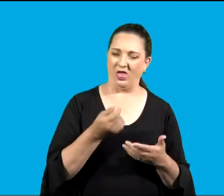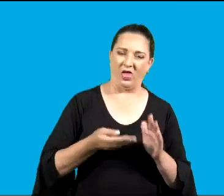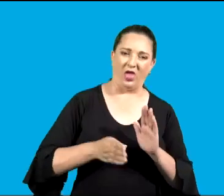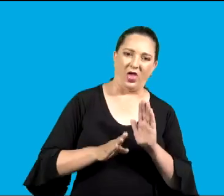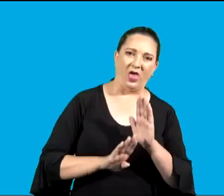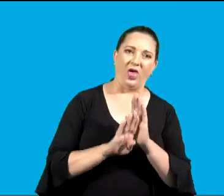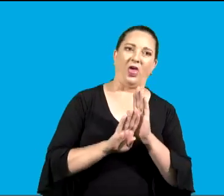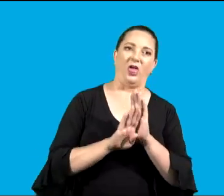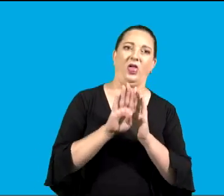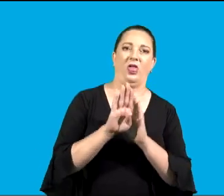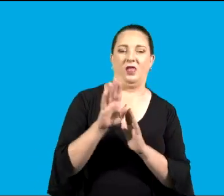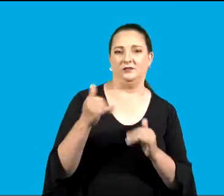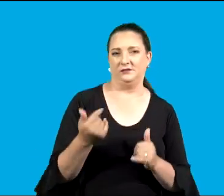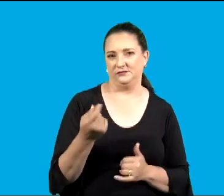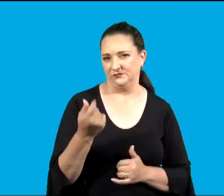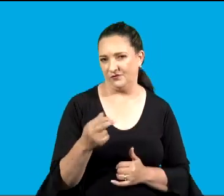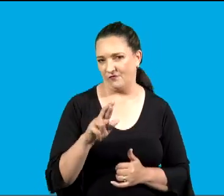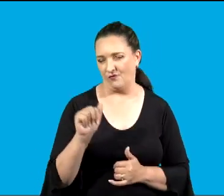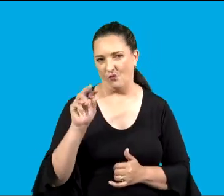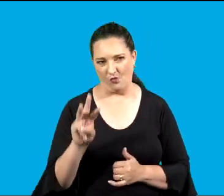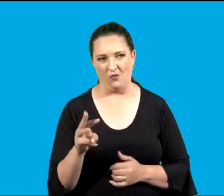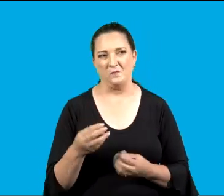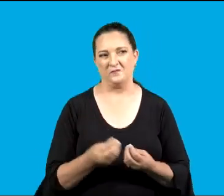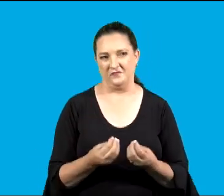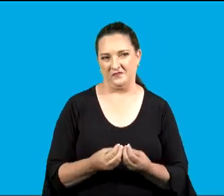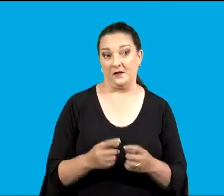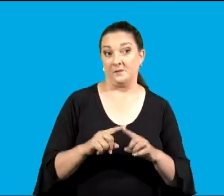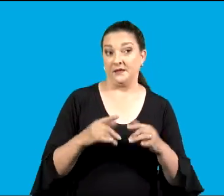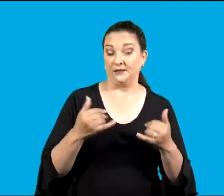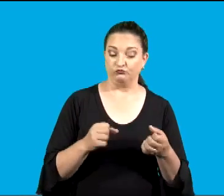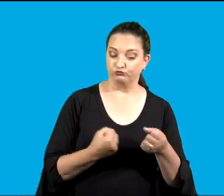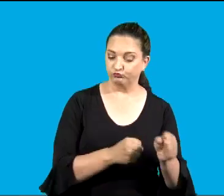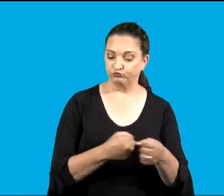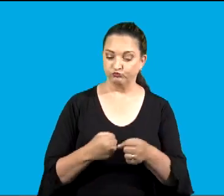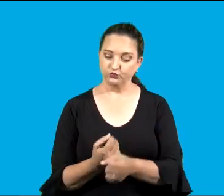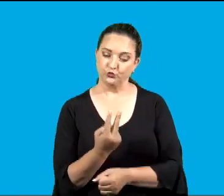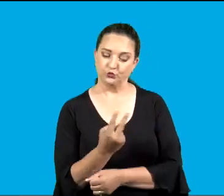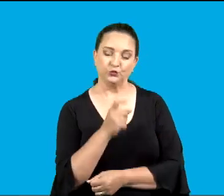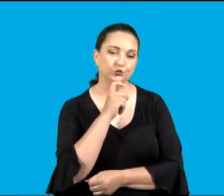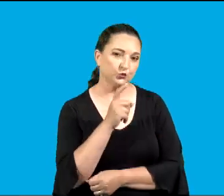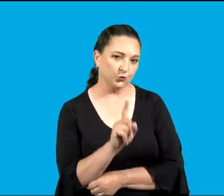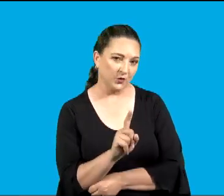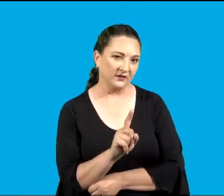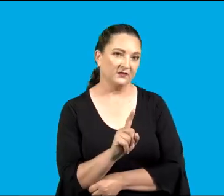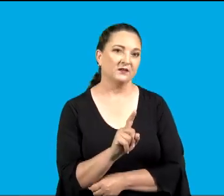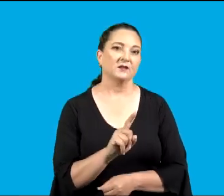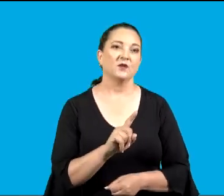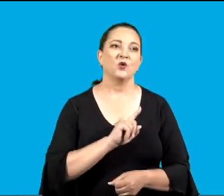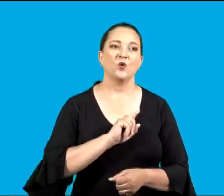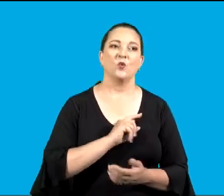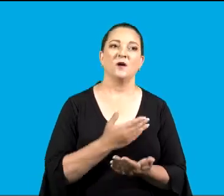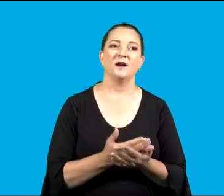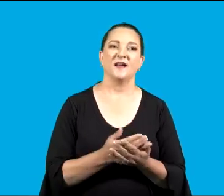financial year. Provide 2 strategies that Mark can use to address the problem of wastage. Number 1,